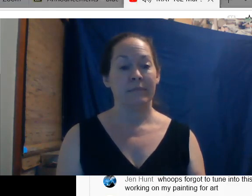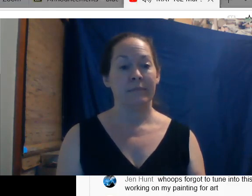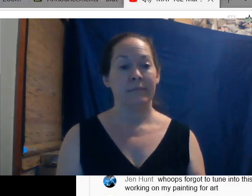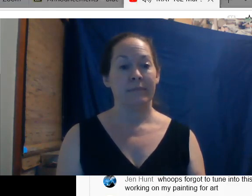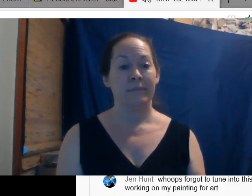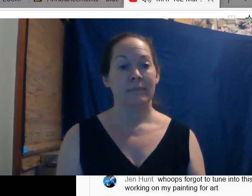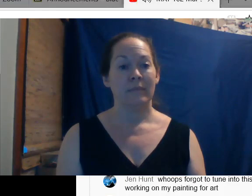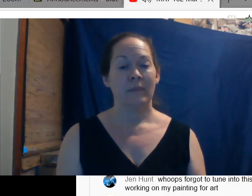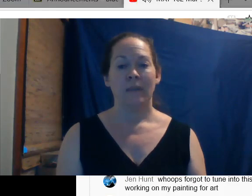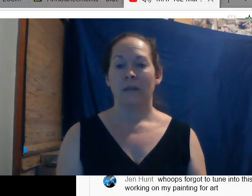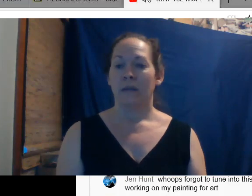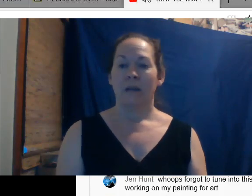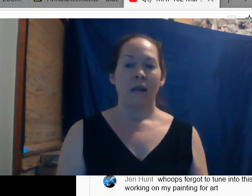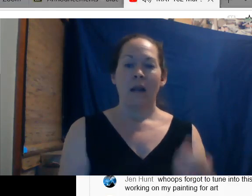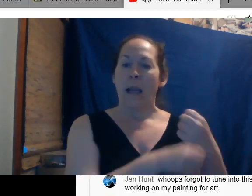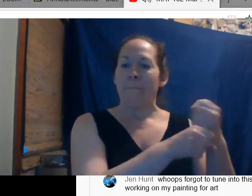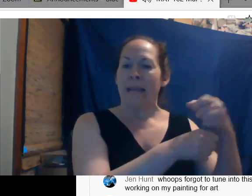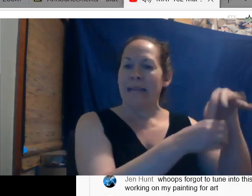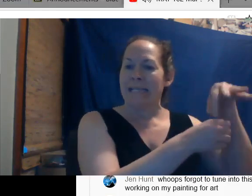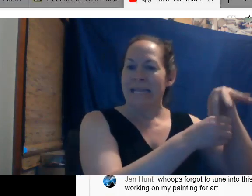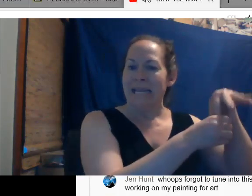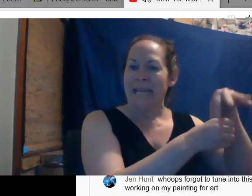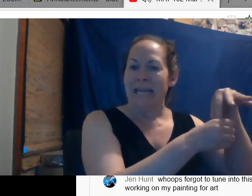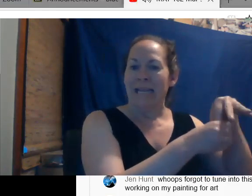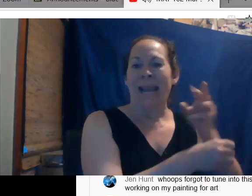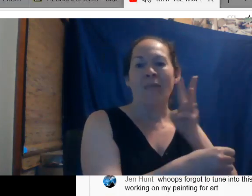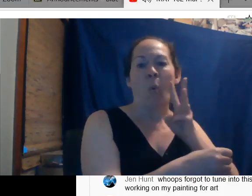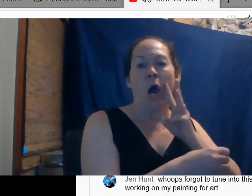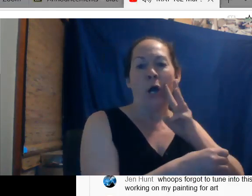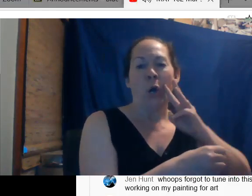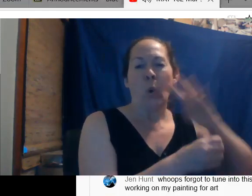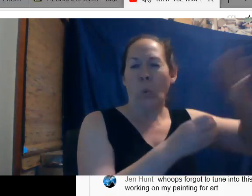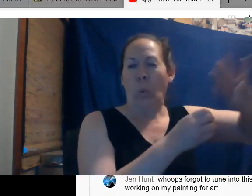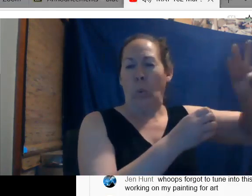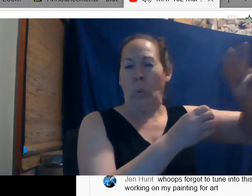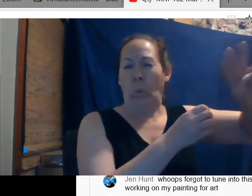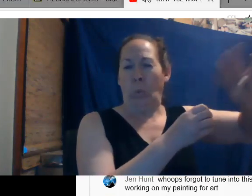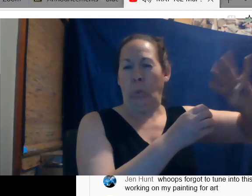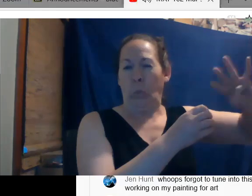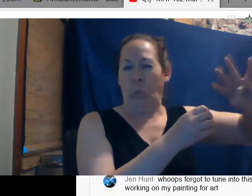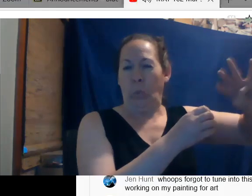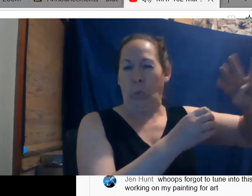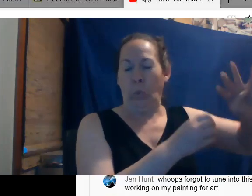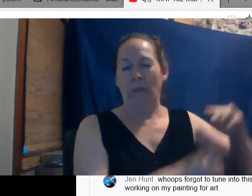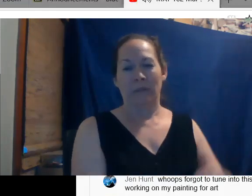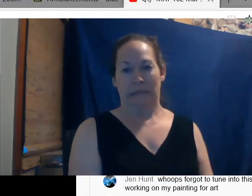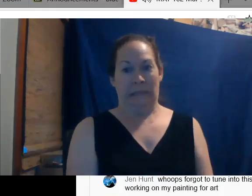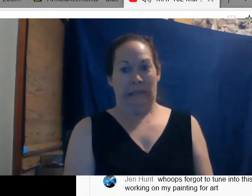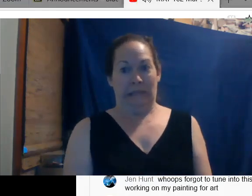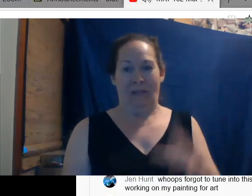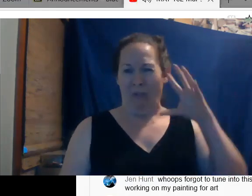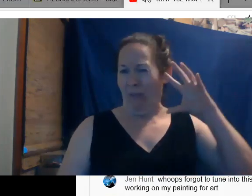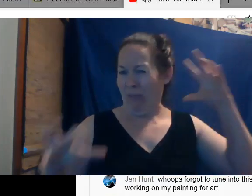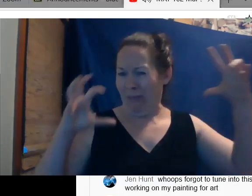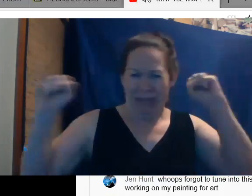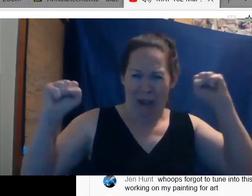Yeah, that static noise in the background is the tea kettle. As I am right off of the kitchen here, and